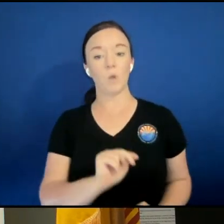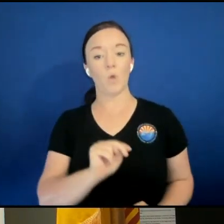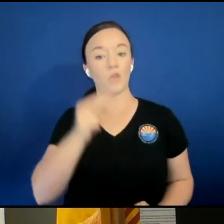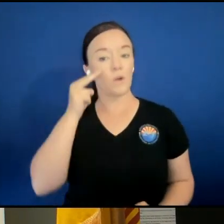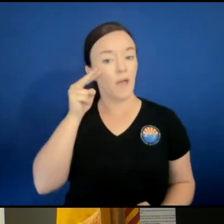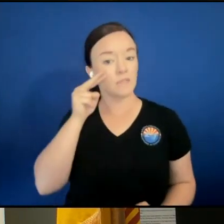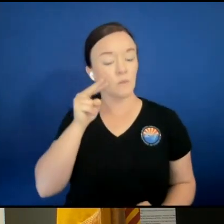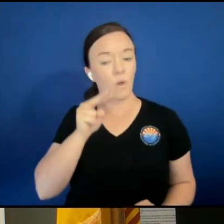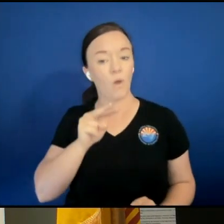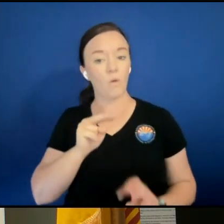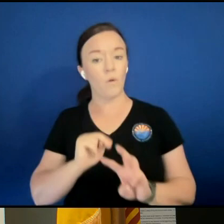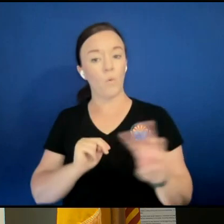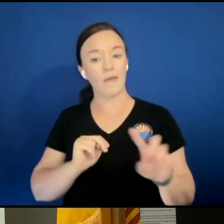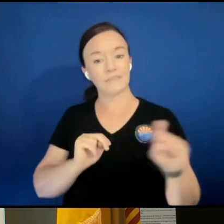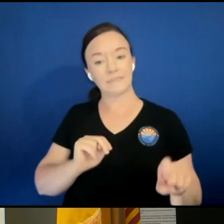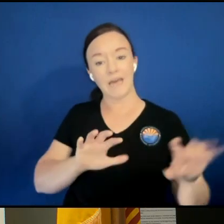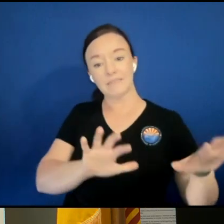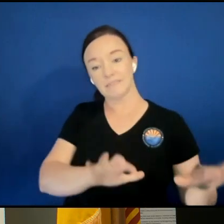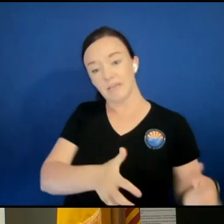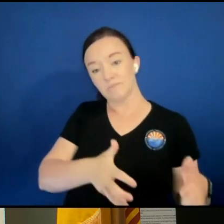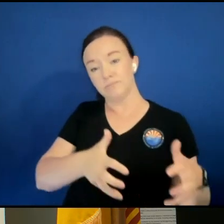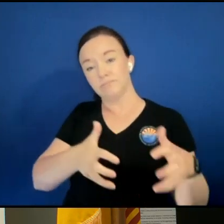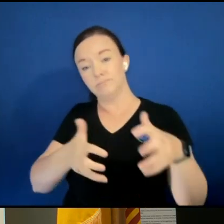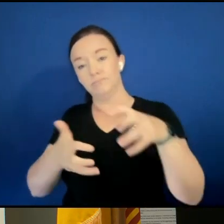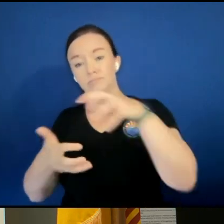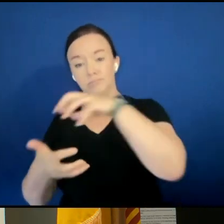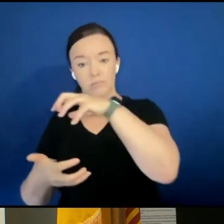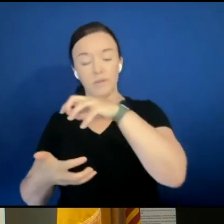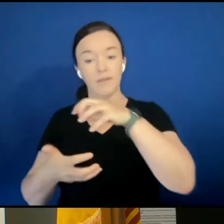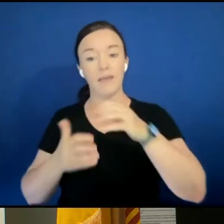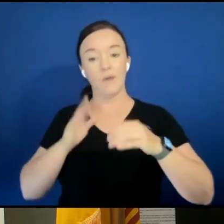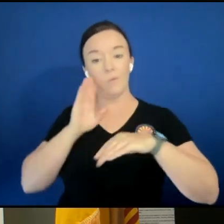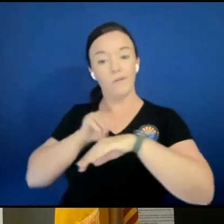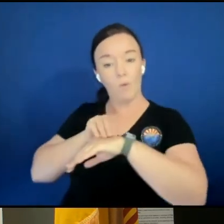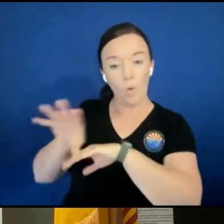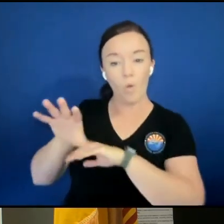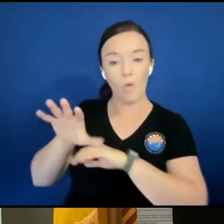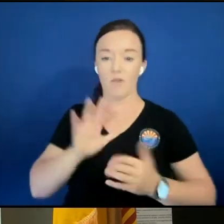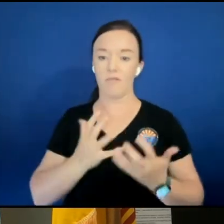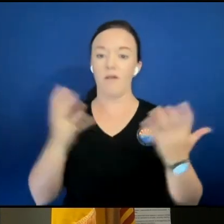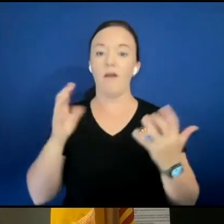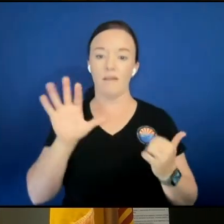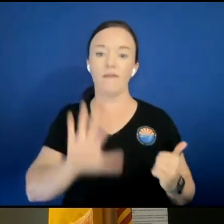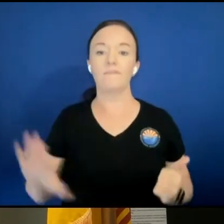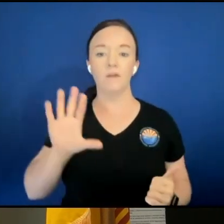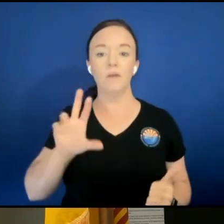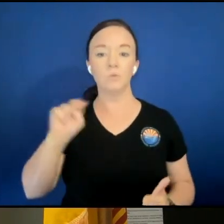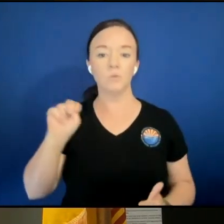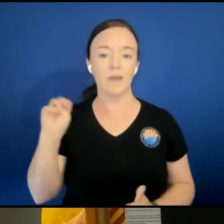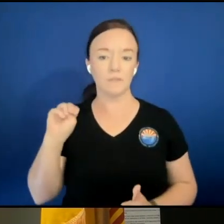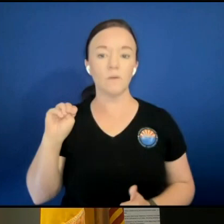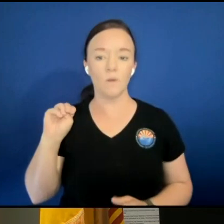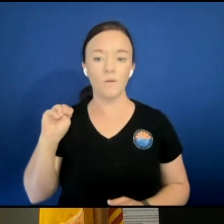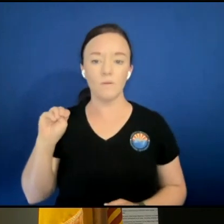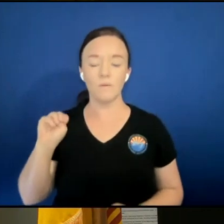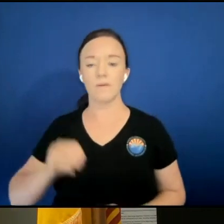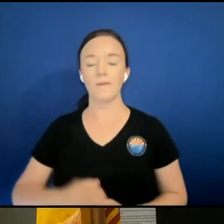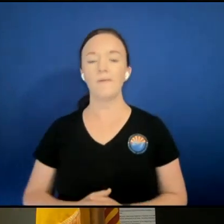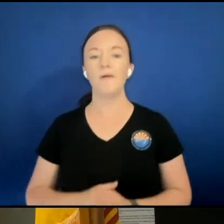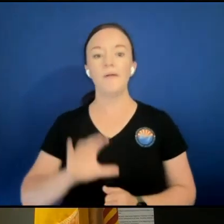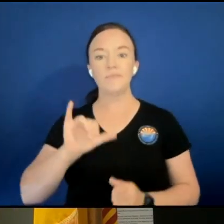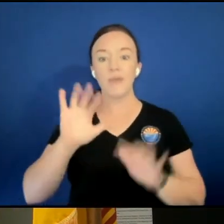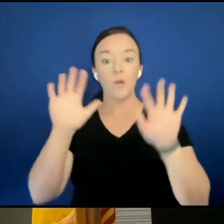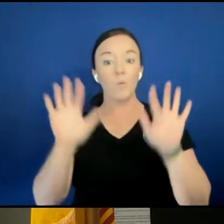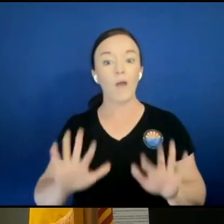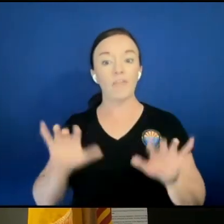West Texas, and a lot of New Mexico. As I said, we're going to have that weather pattern changing,